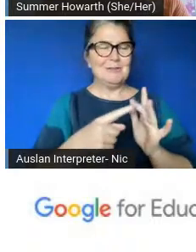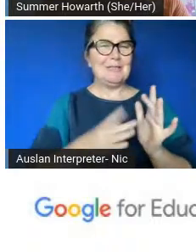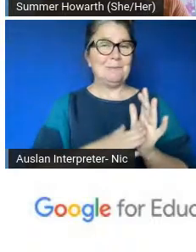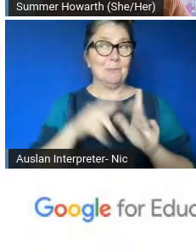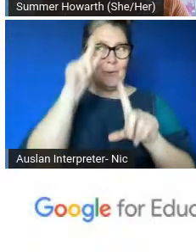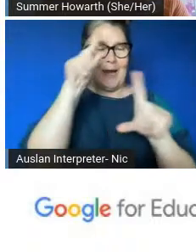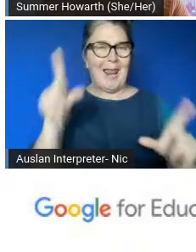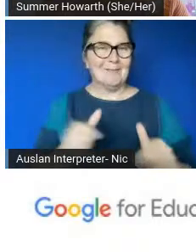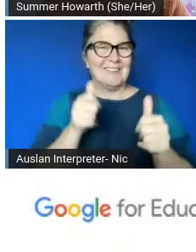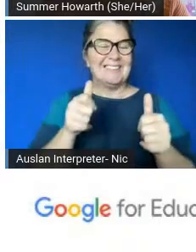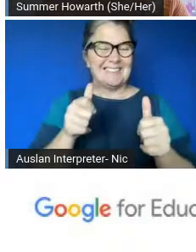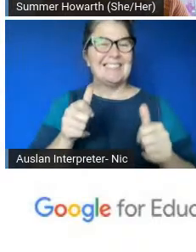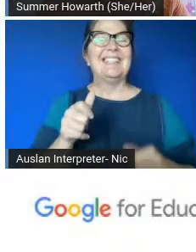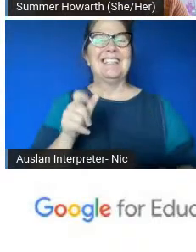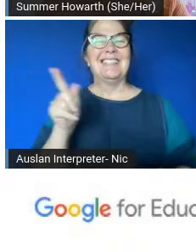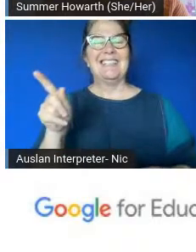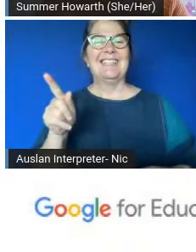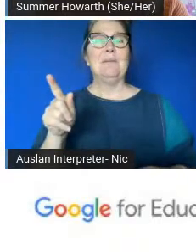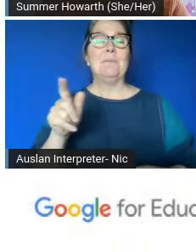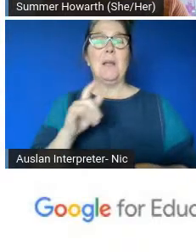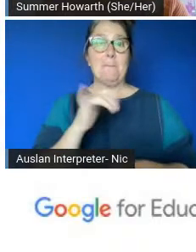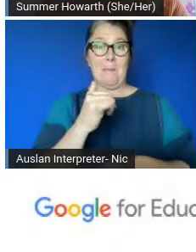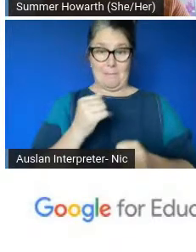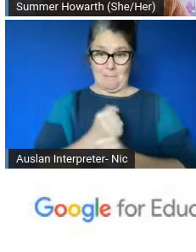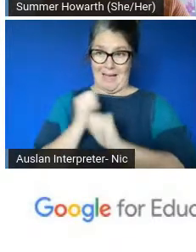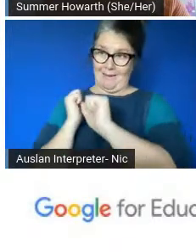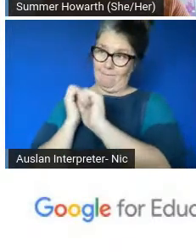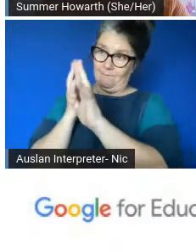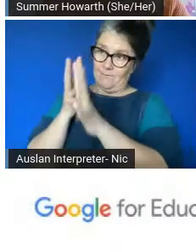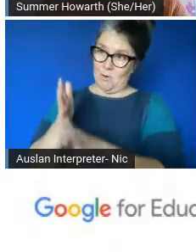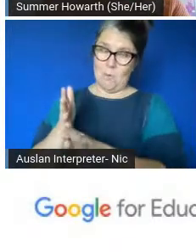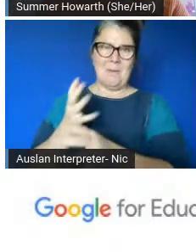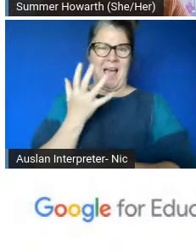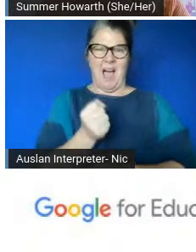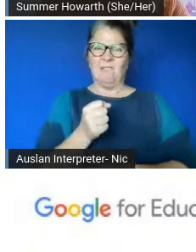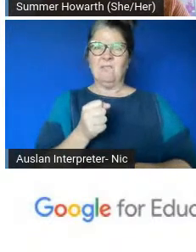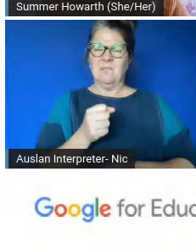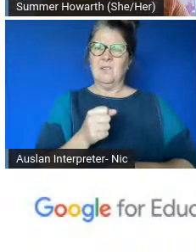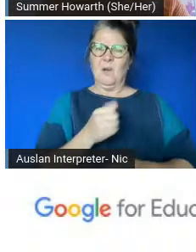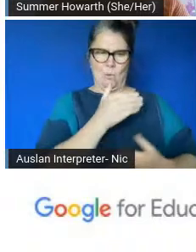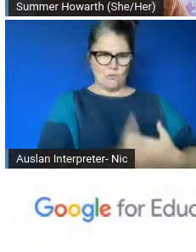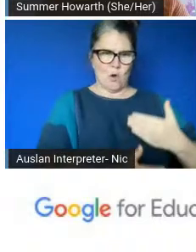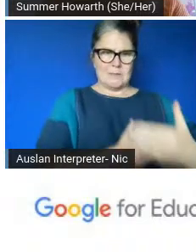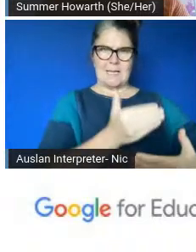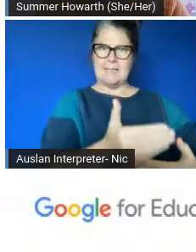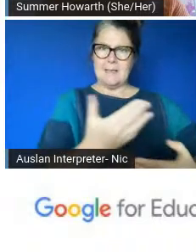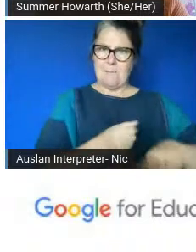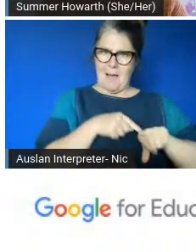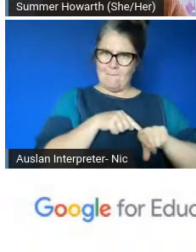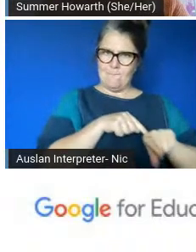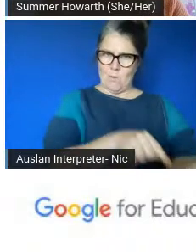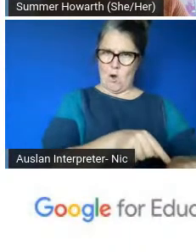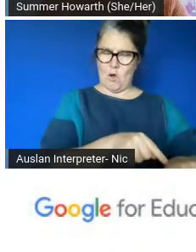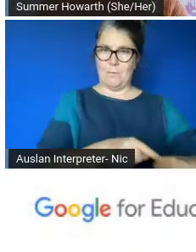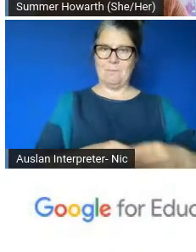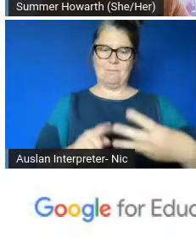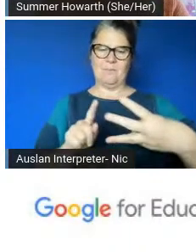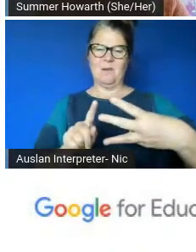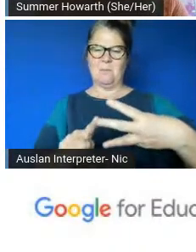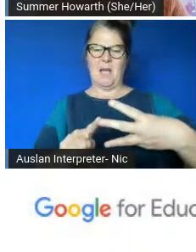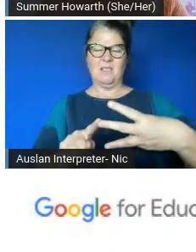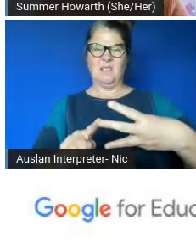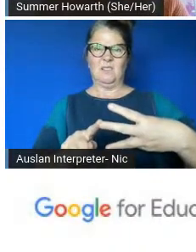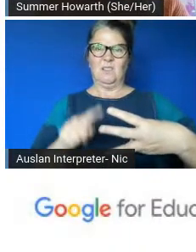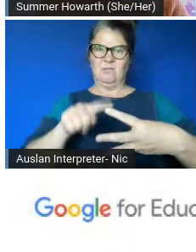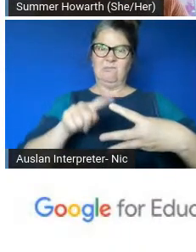but might make a documentary film and there's a really fixed process, but the content, you can do it about whatever you want. It doesn't